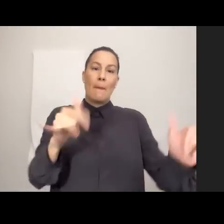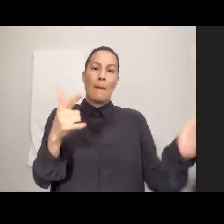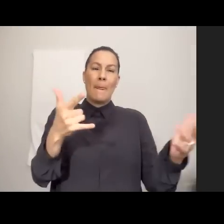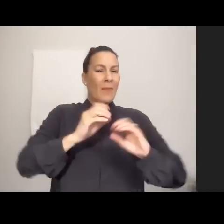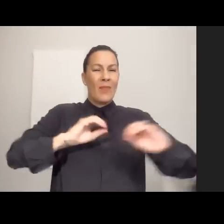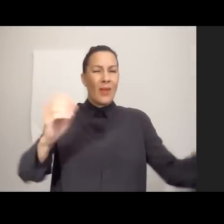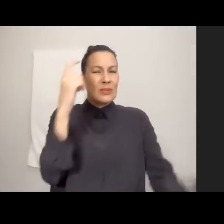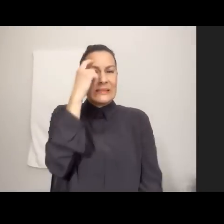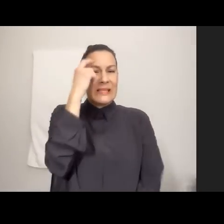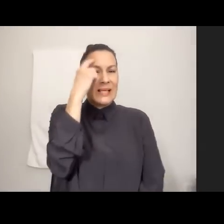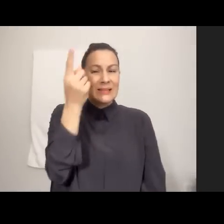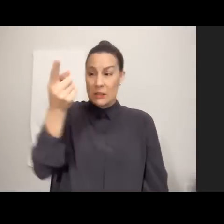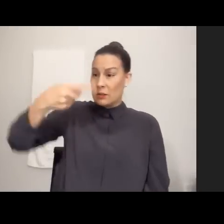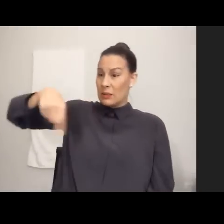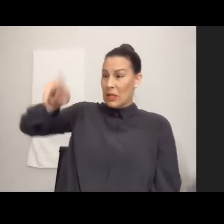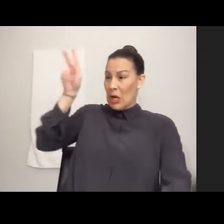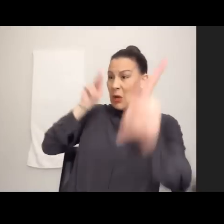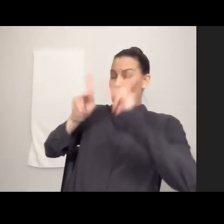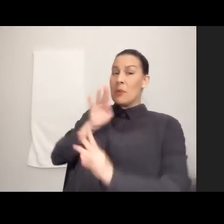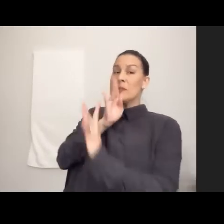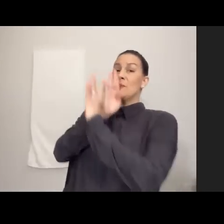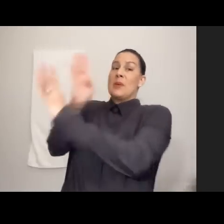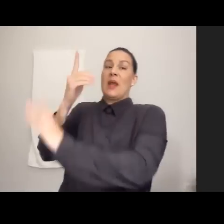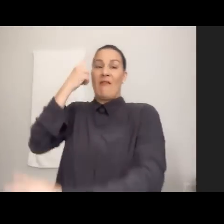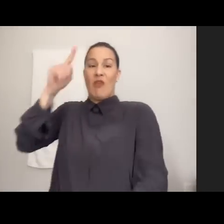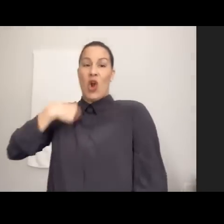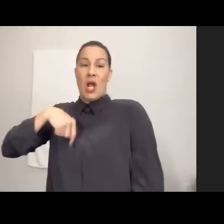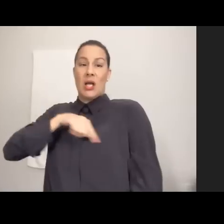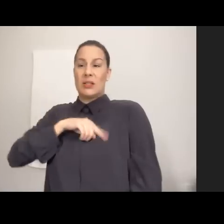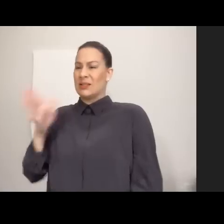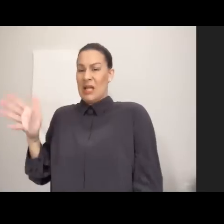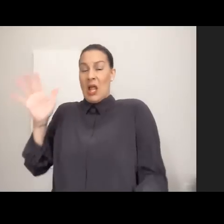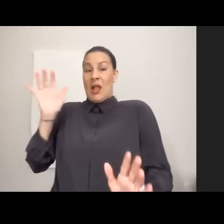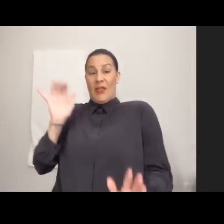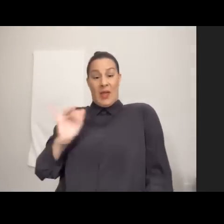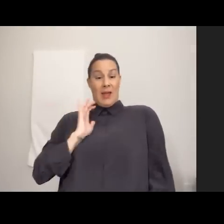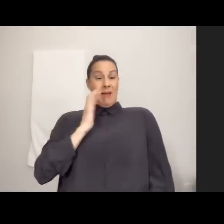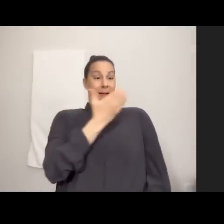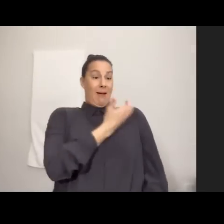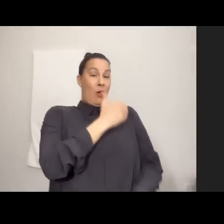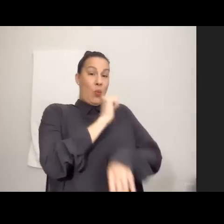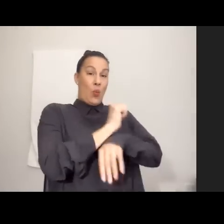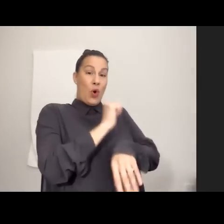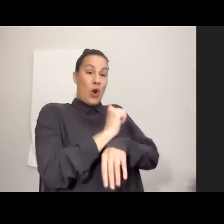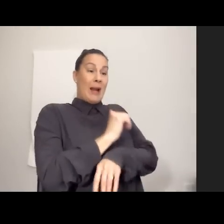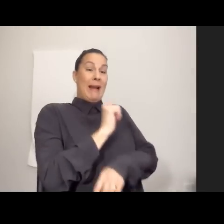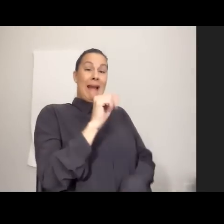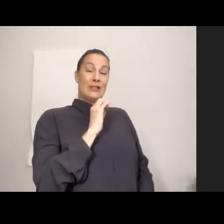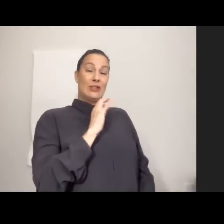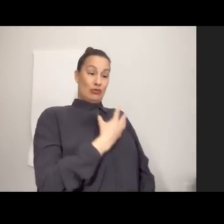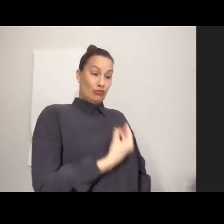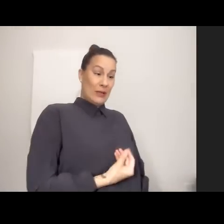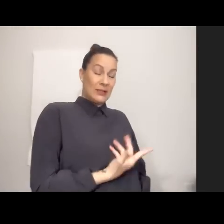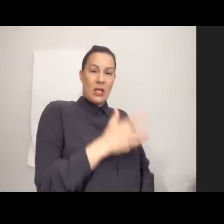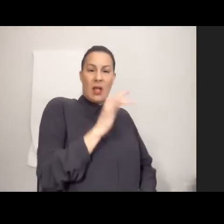that everything that's going on now, that's our everyday life as a Black trans individual. This is nothing new to us. If anything,